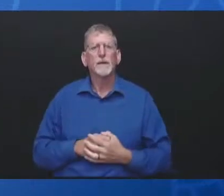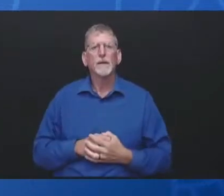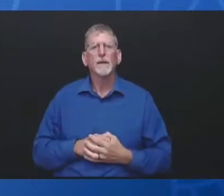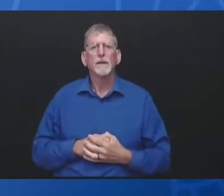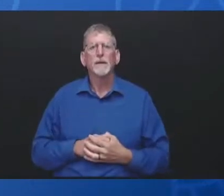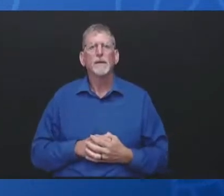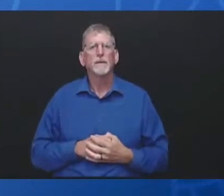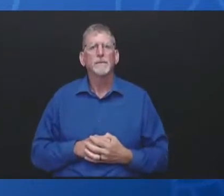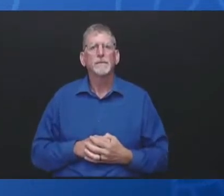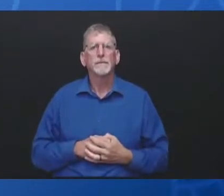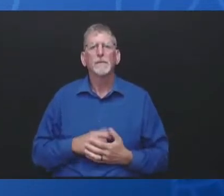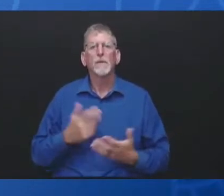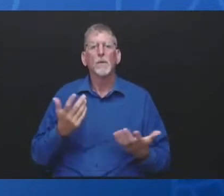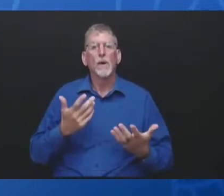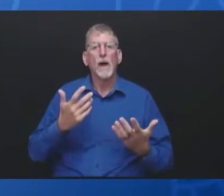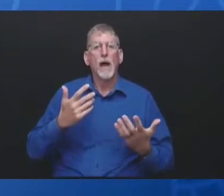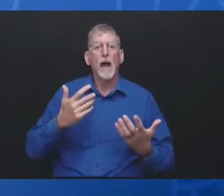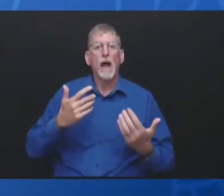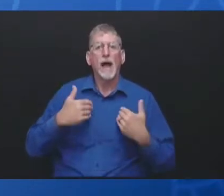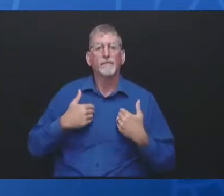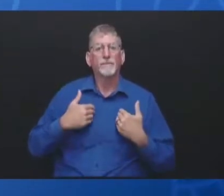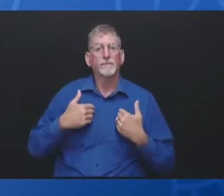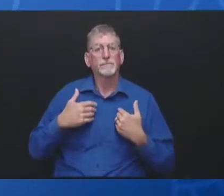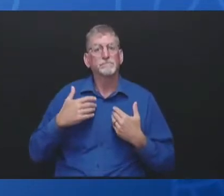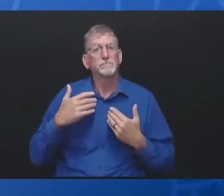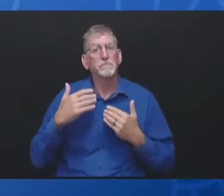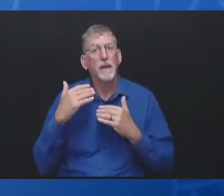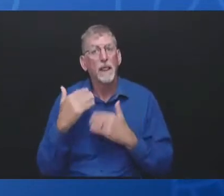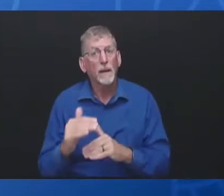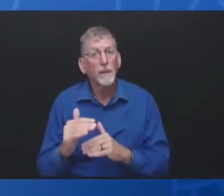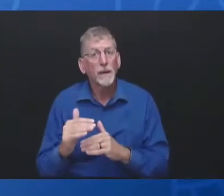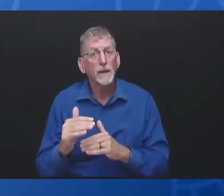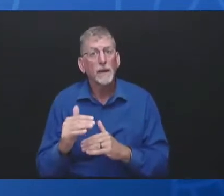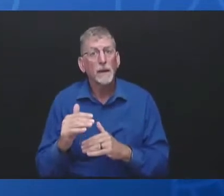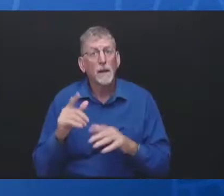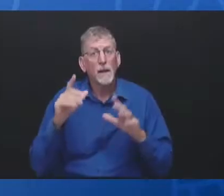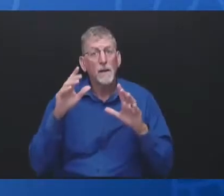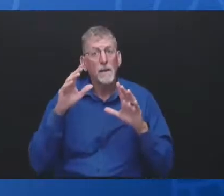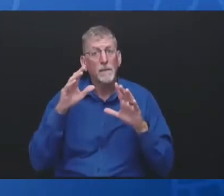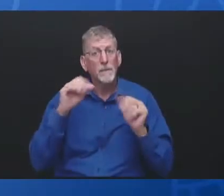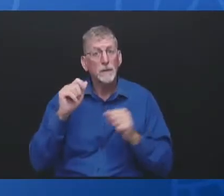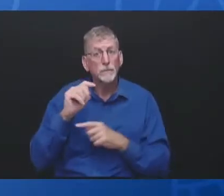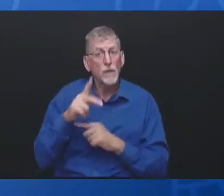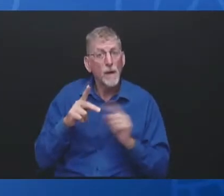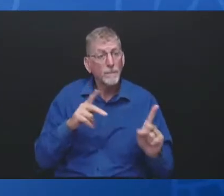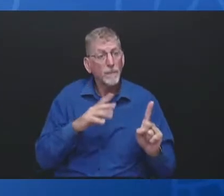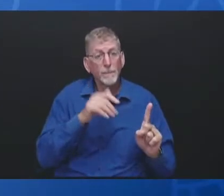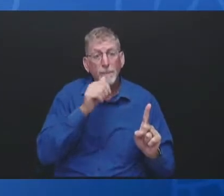limit to President Trump patience, let's say, or he will? I'm sure there is.